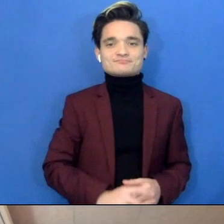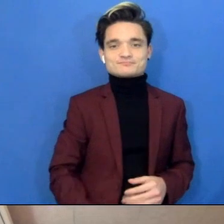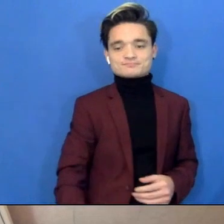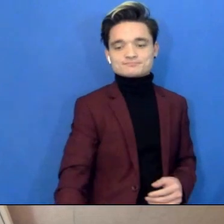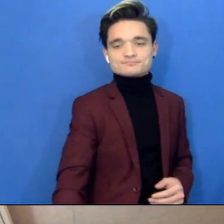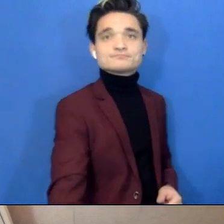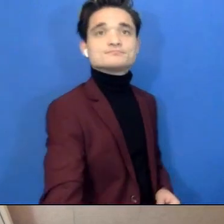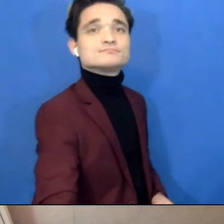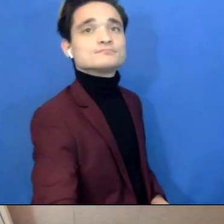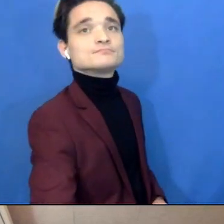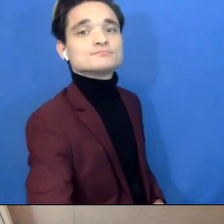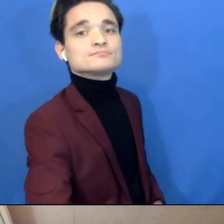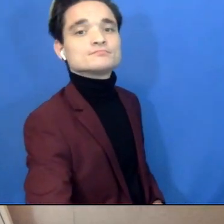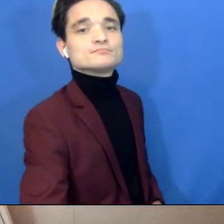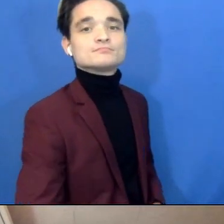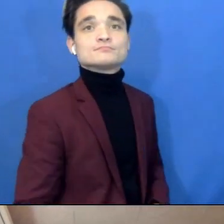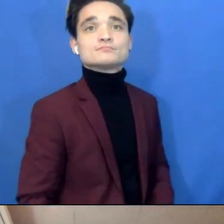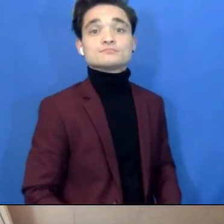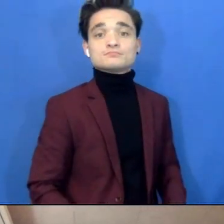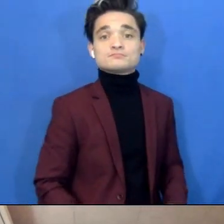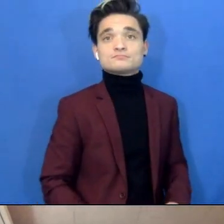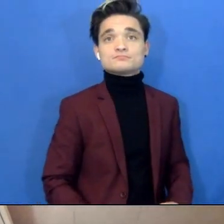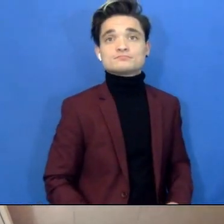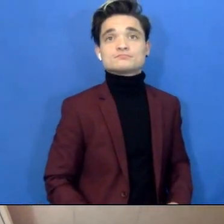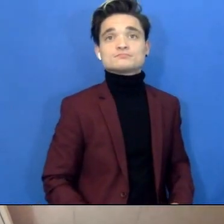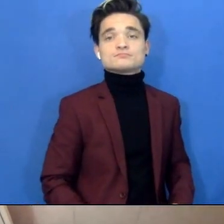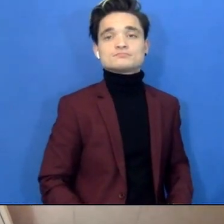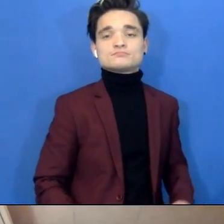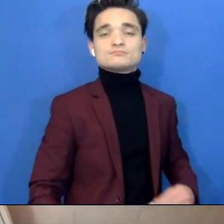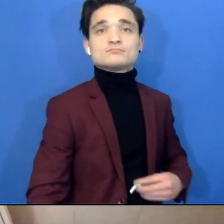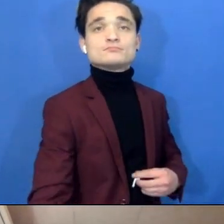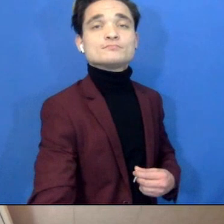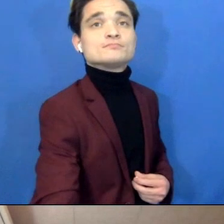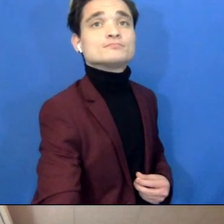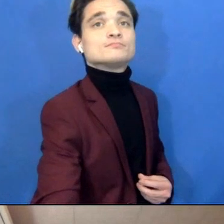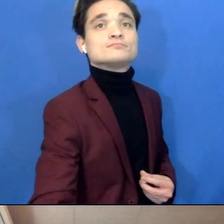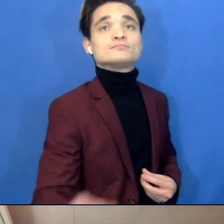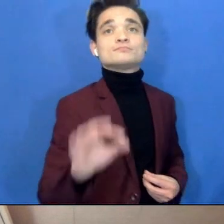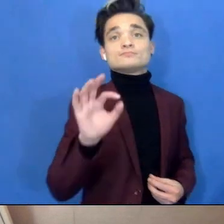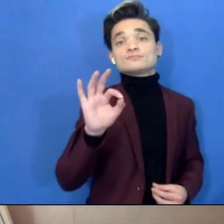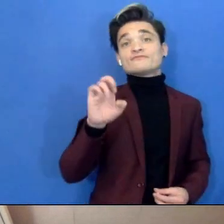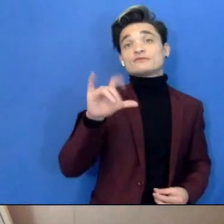briefly. Yeah, before Felipe mentioned that, language does something because languages are